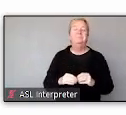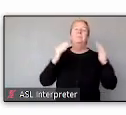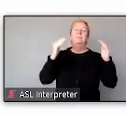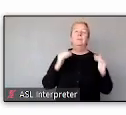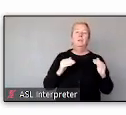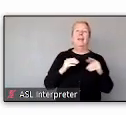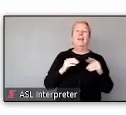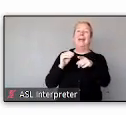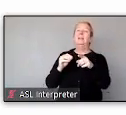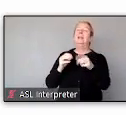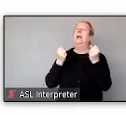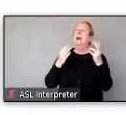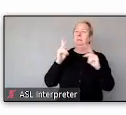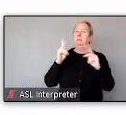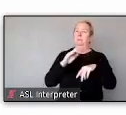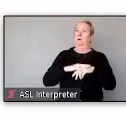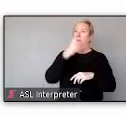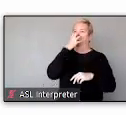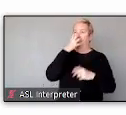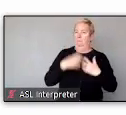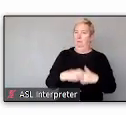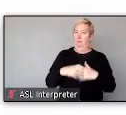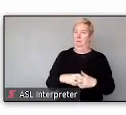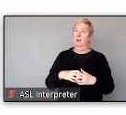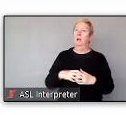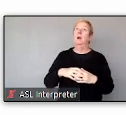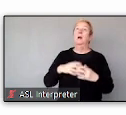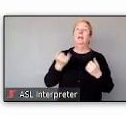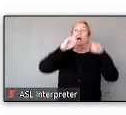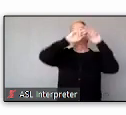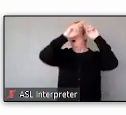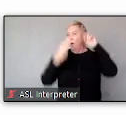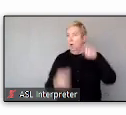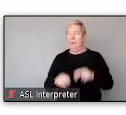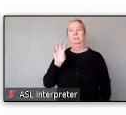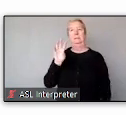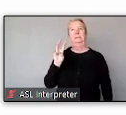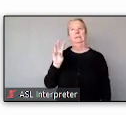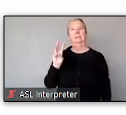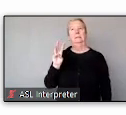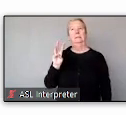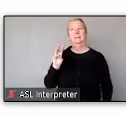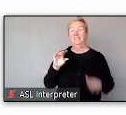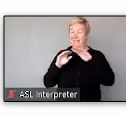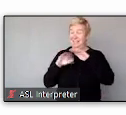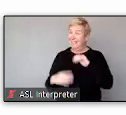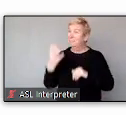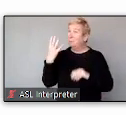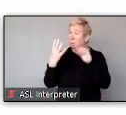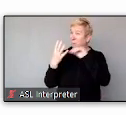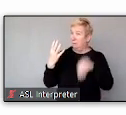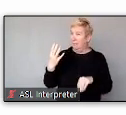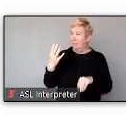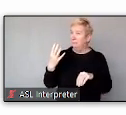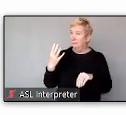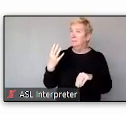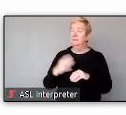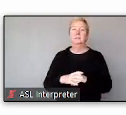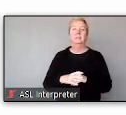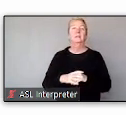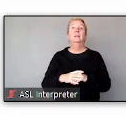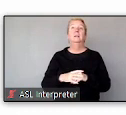ventilated patients has dropped down to just 6, and that's less than 4%. And by comparison,